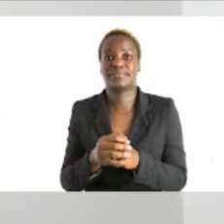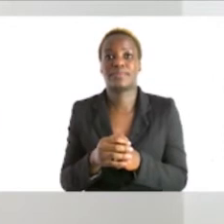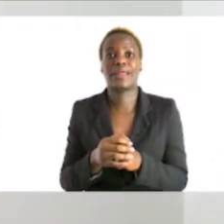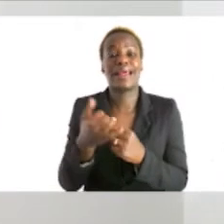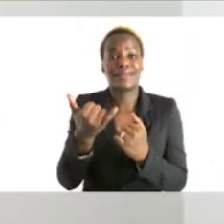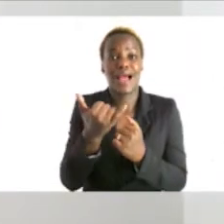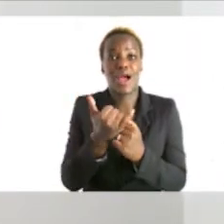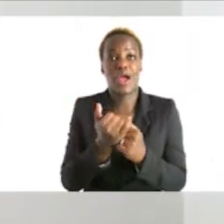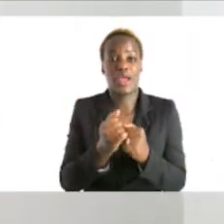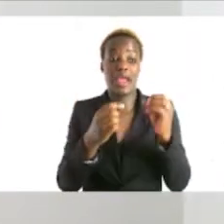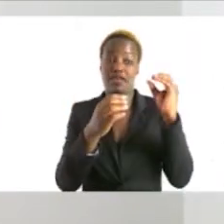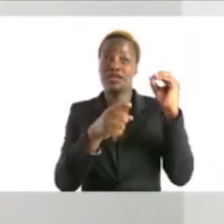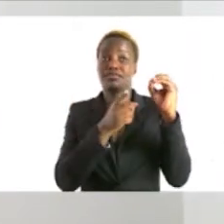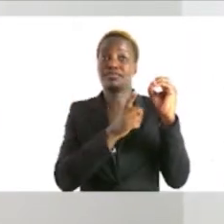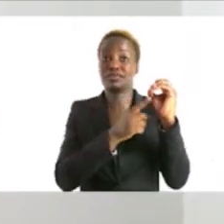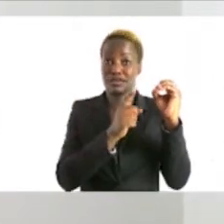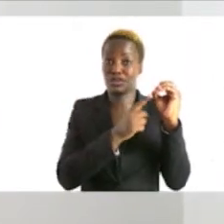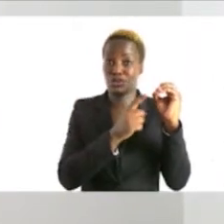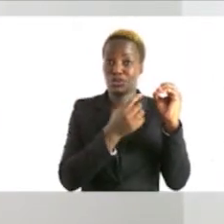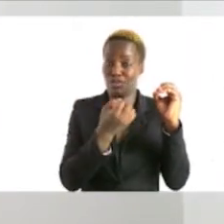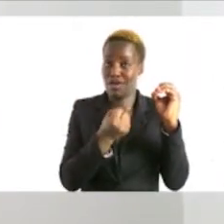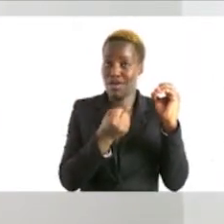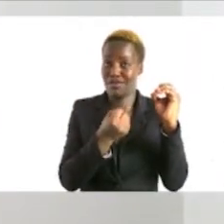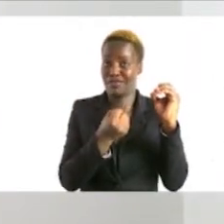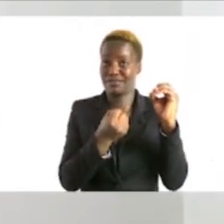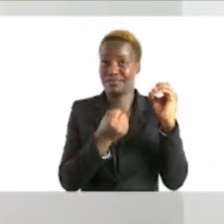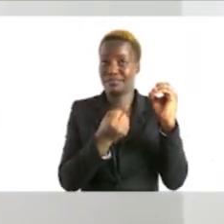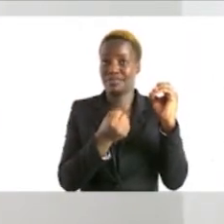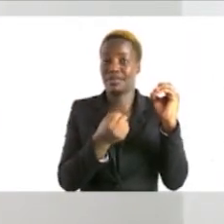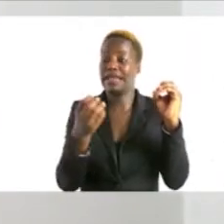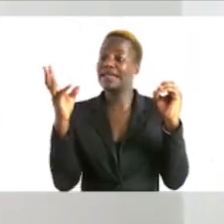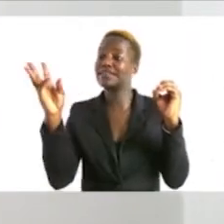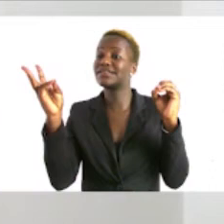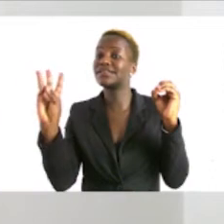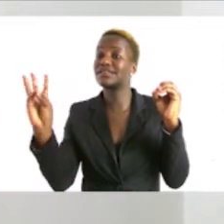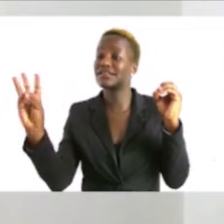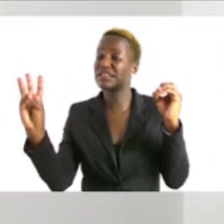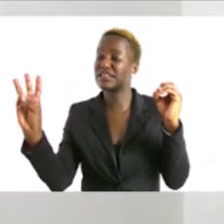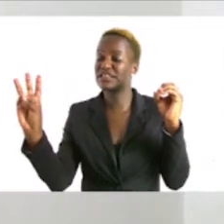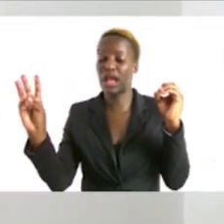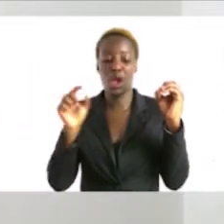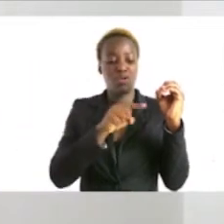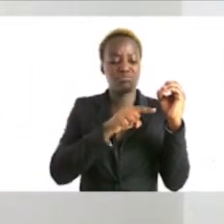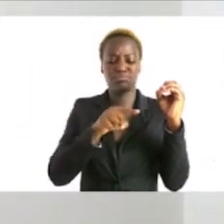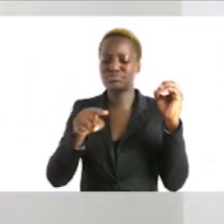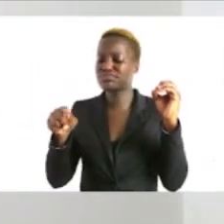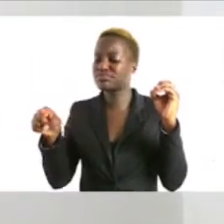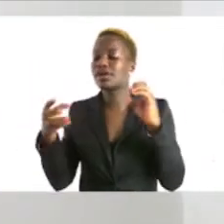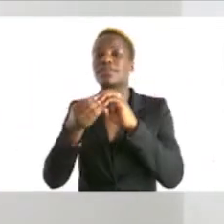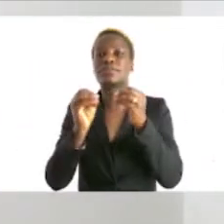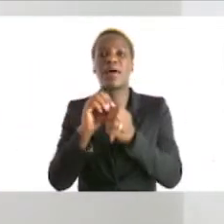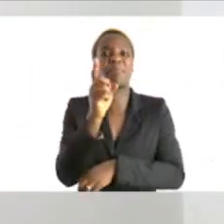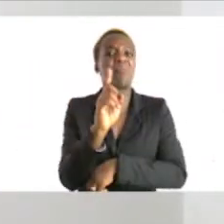here's 0, invisible 0 here. Between 0 and a 6, what numbers do we